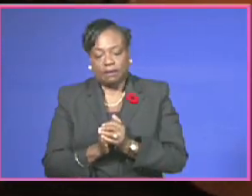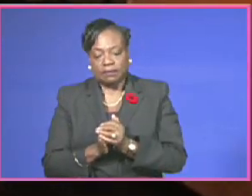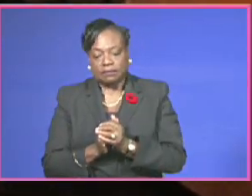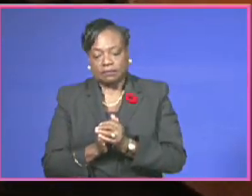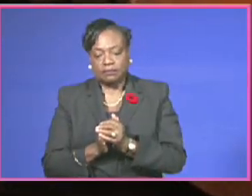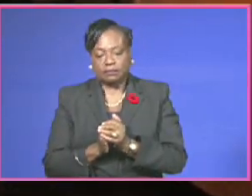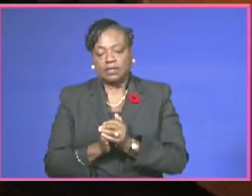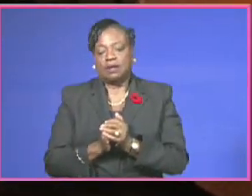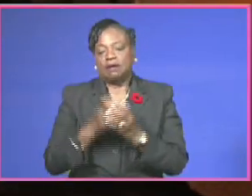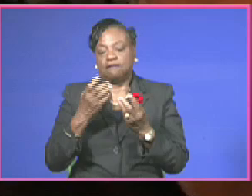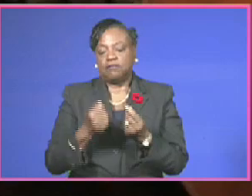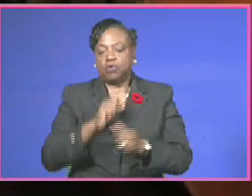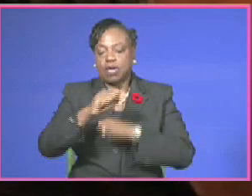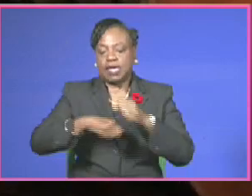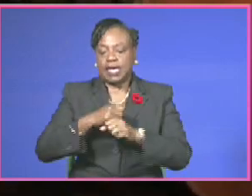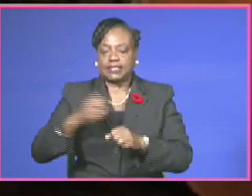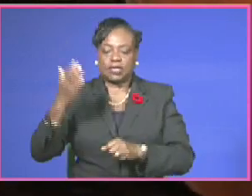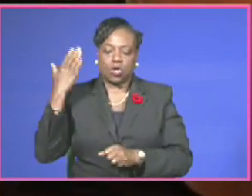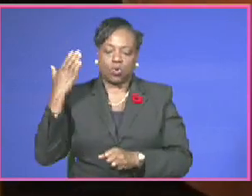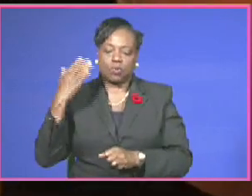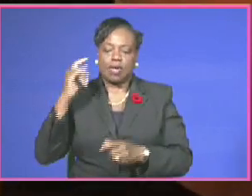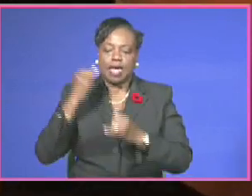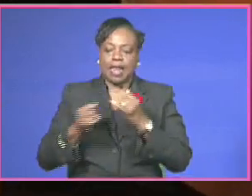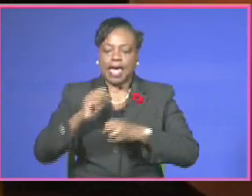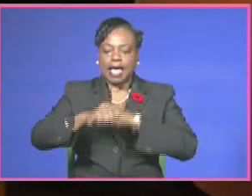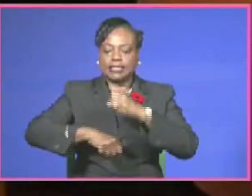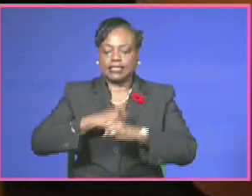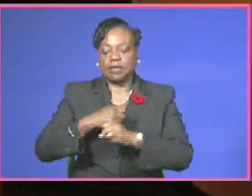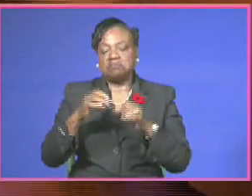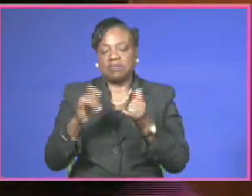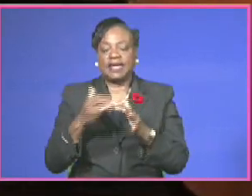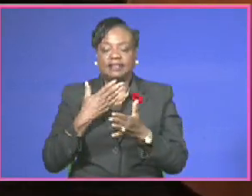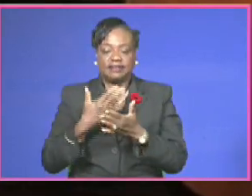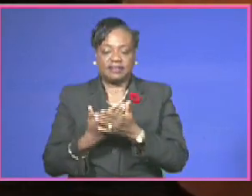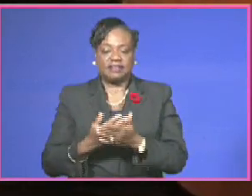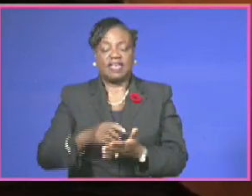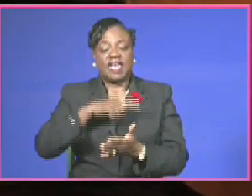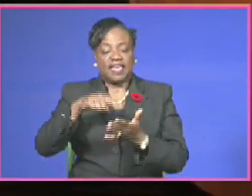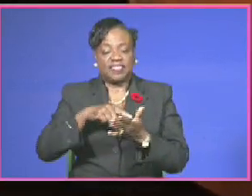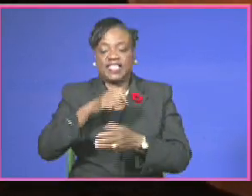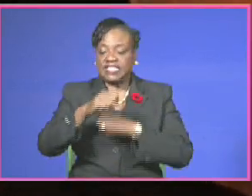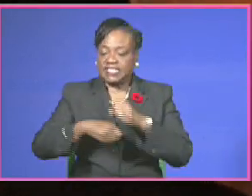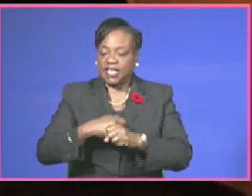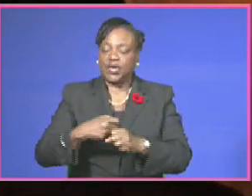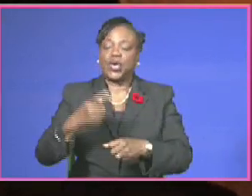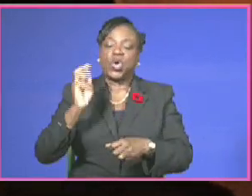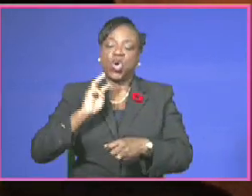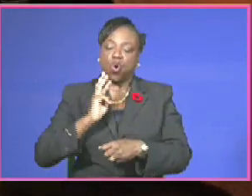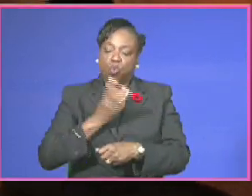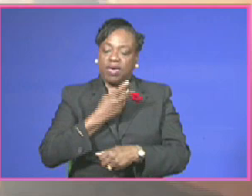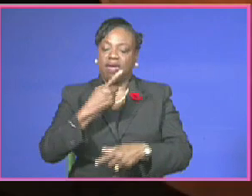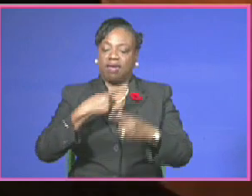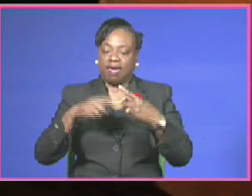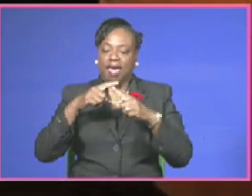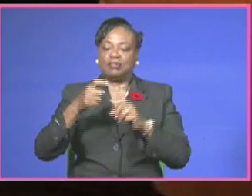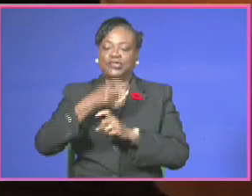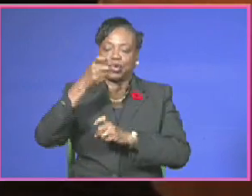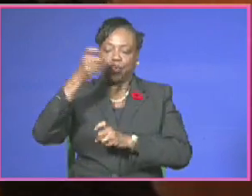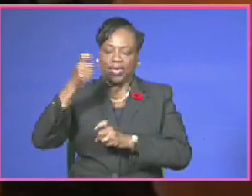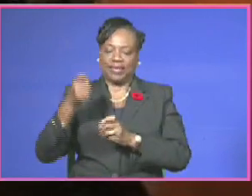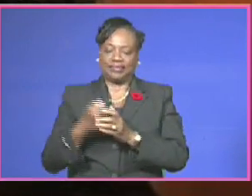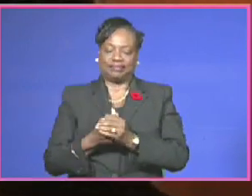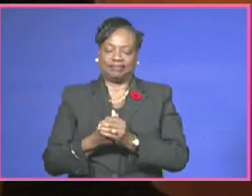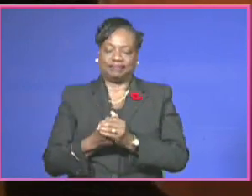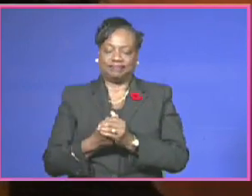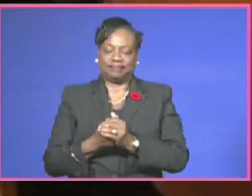couple of years ago. Last year, we played good. But this year, we guy come and win it. We guy be the champions of the league this year.